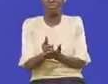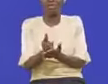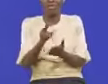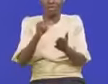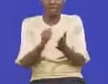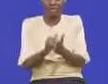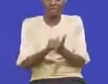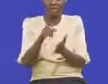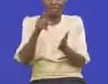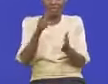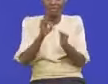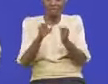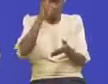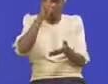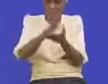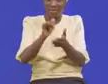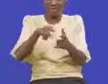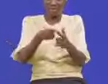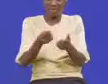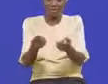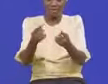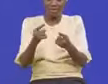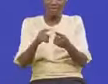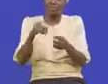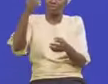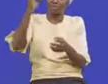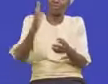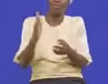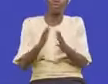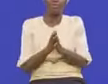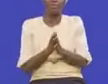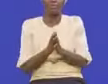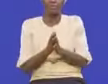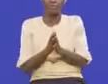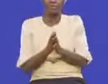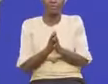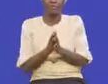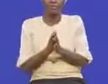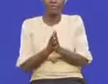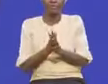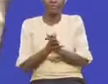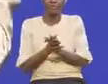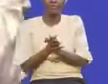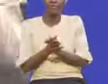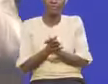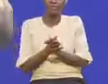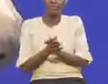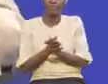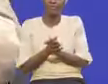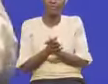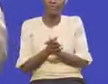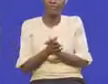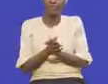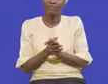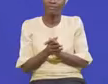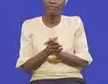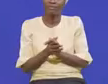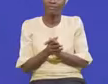believe and then come to God. Elebena na jole susu manyoma nyoma sikale wokure alesia mgotola wakpodo